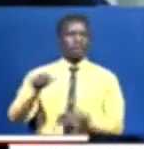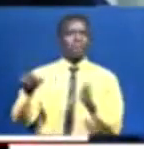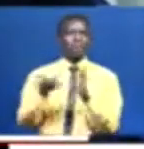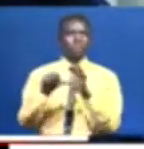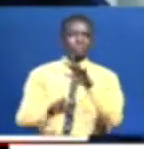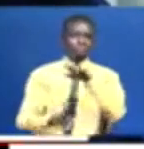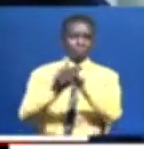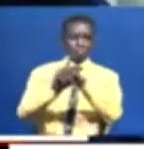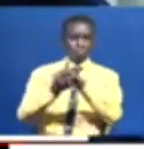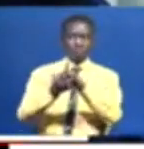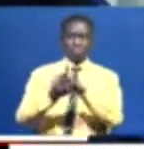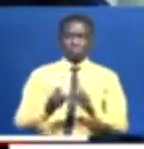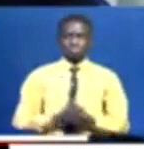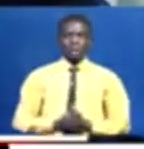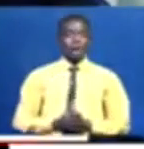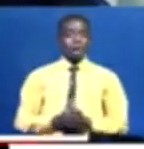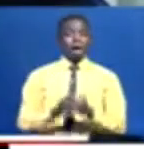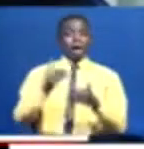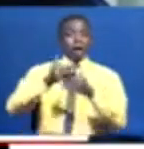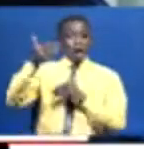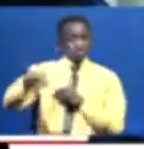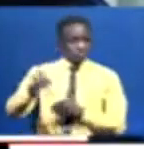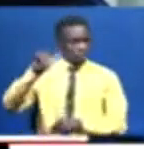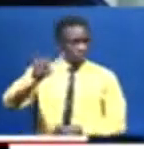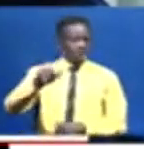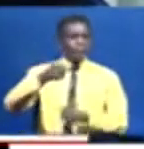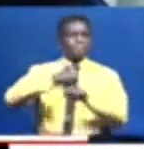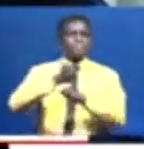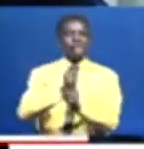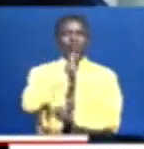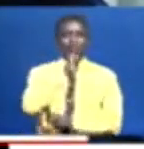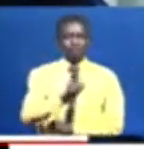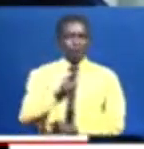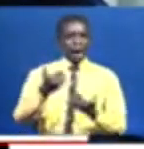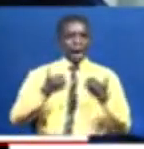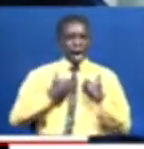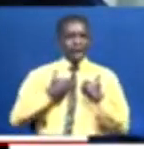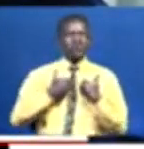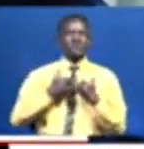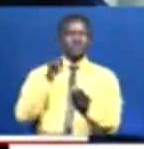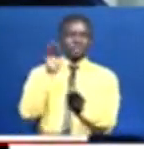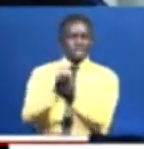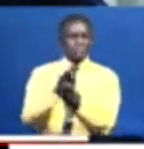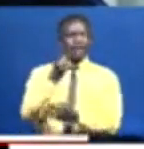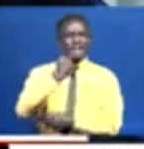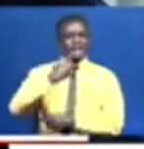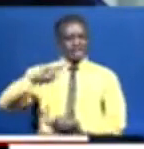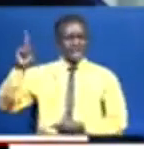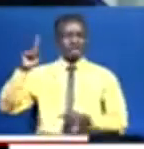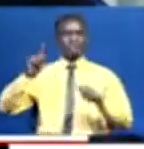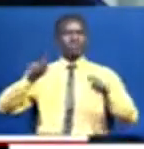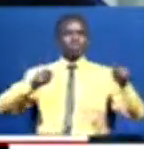And after that, ensure that you have put in place the right controls and you've covered the gaps